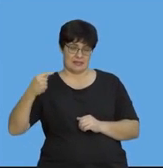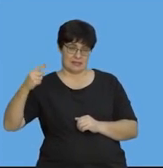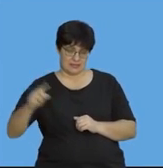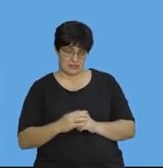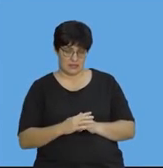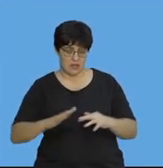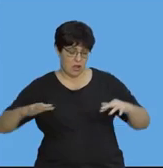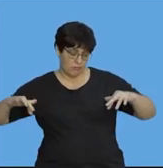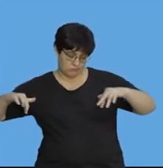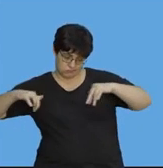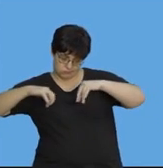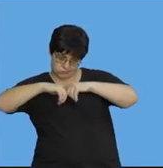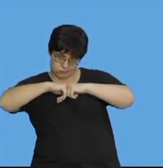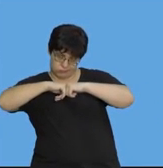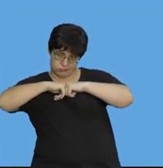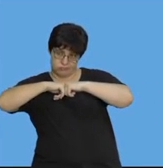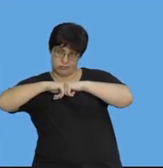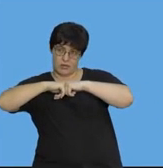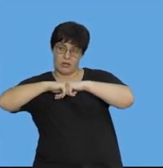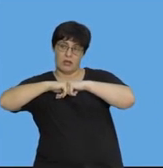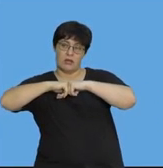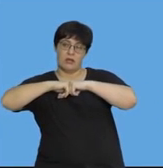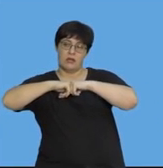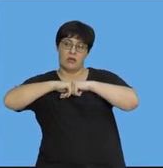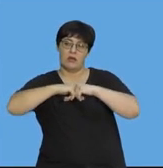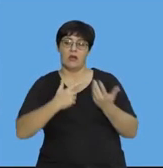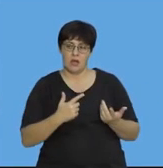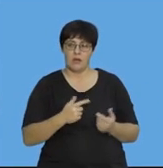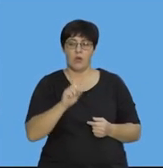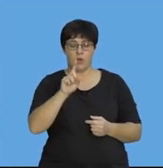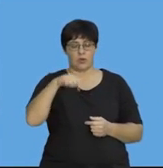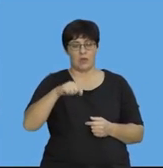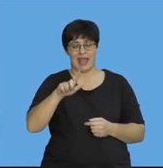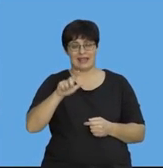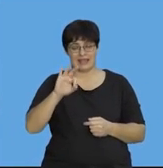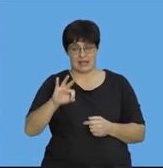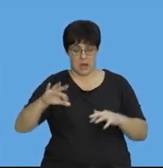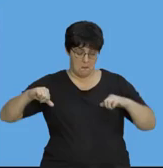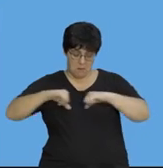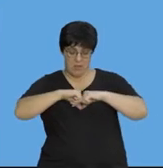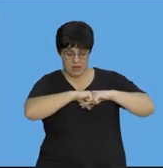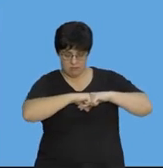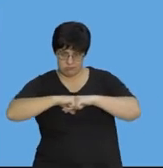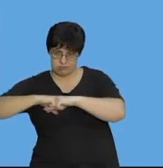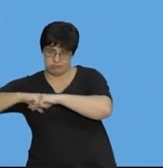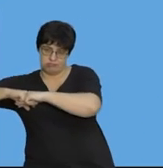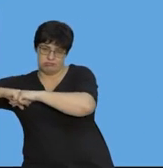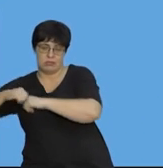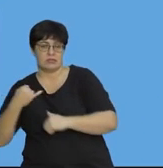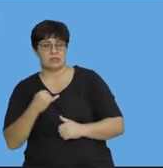colliding, the two cars lock together and continue moving at 1.83 meters per second to the